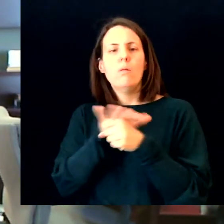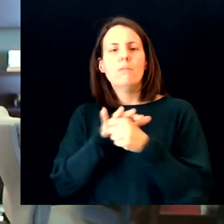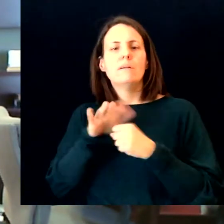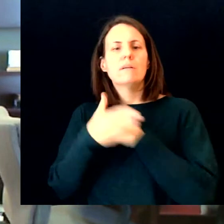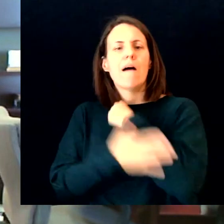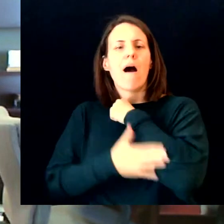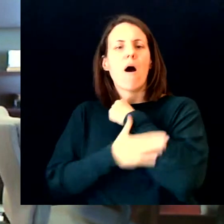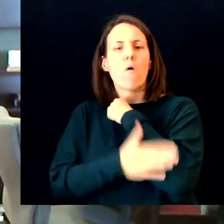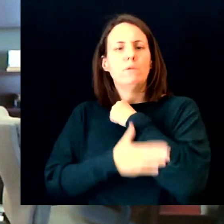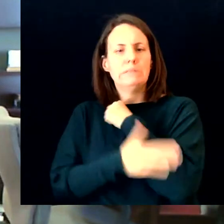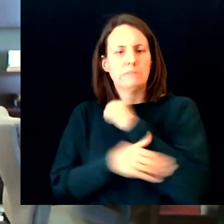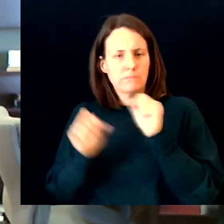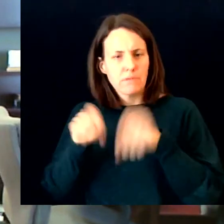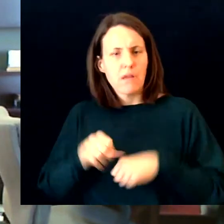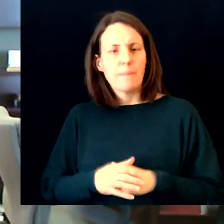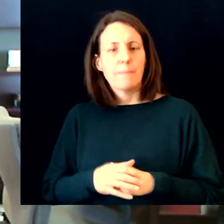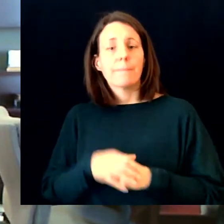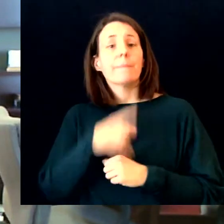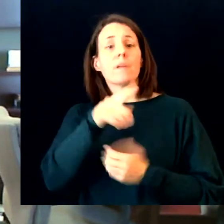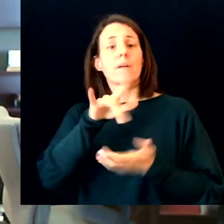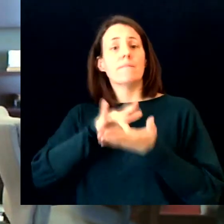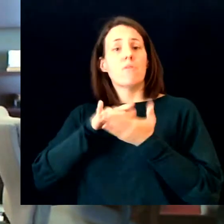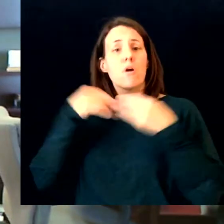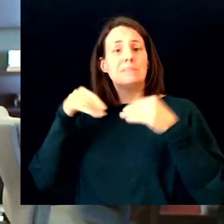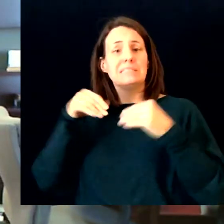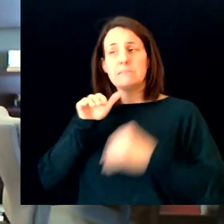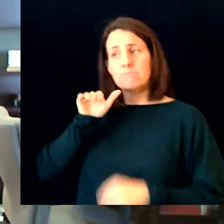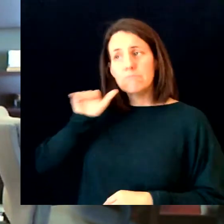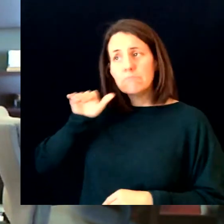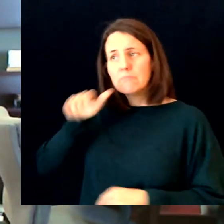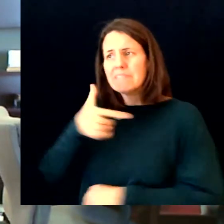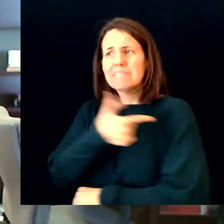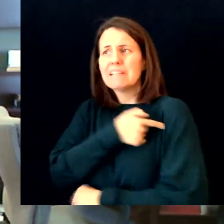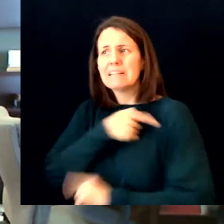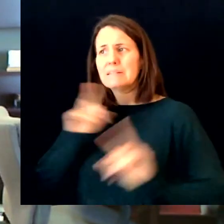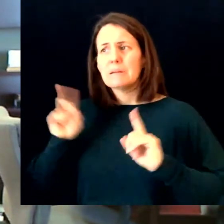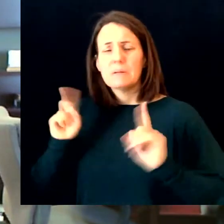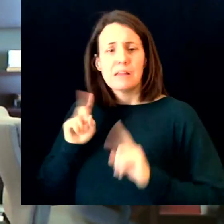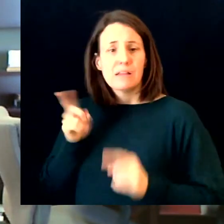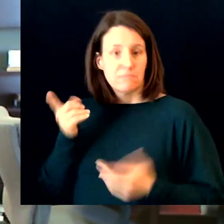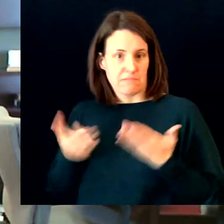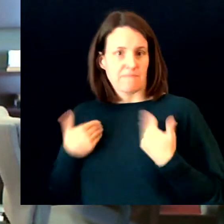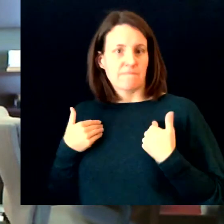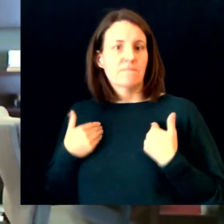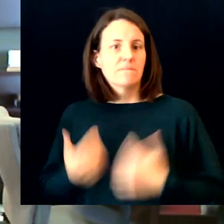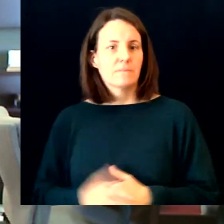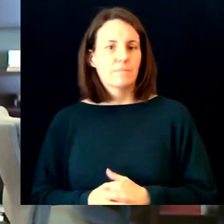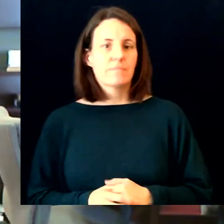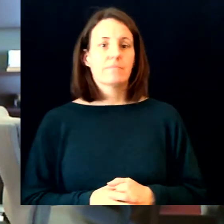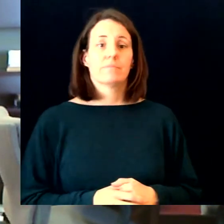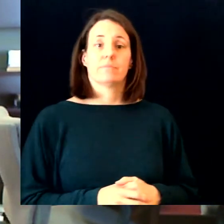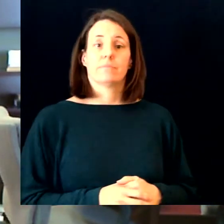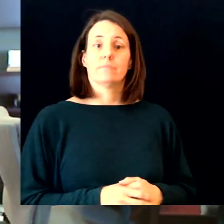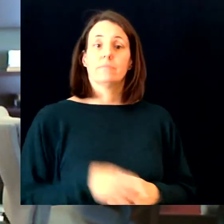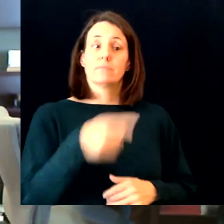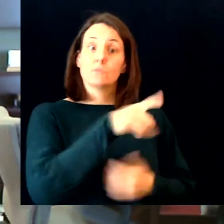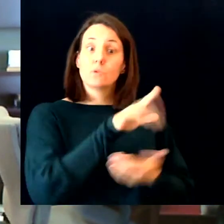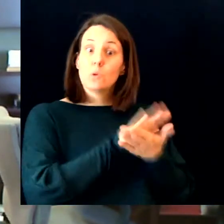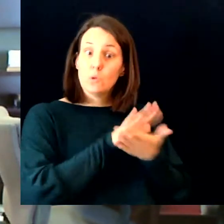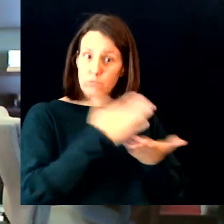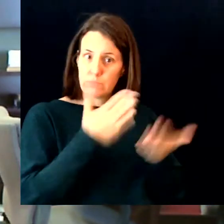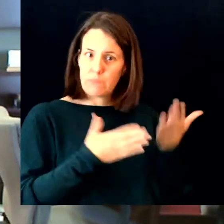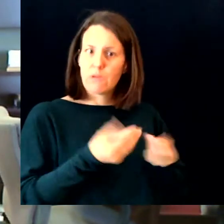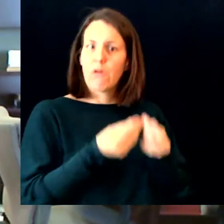K-12 testing program, or order an at-home collection kit through the DHS website. In addition to